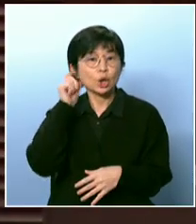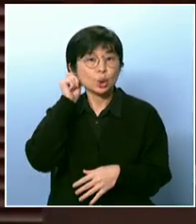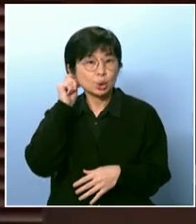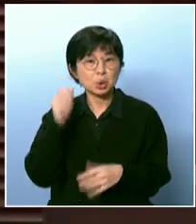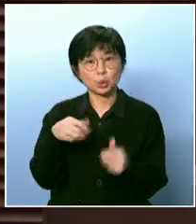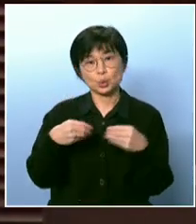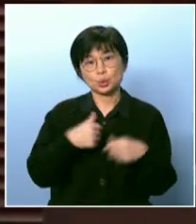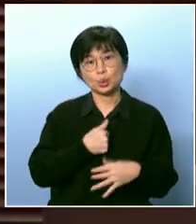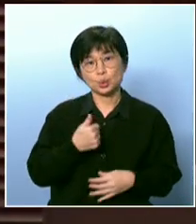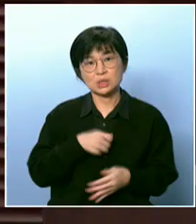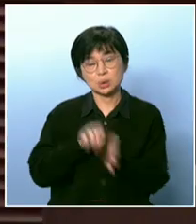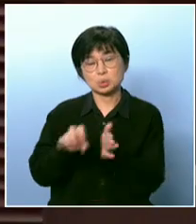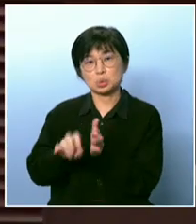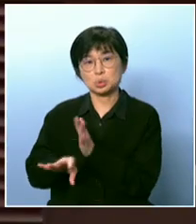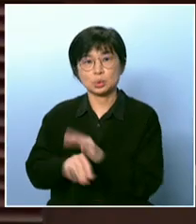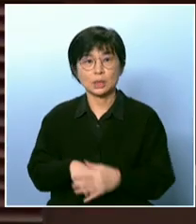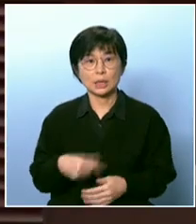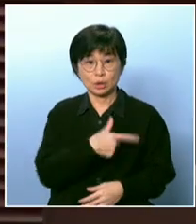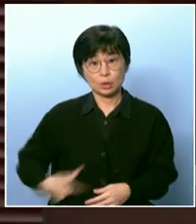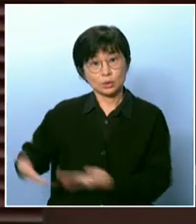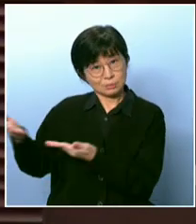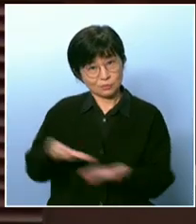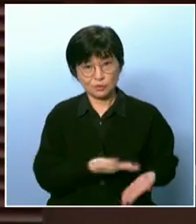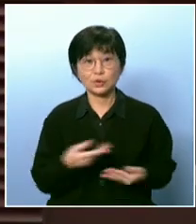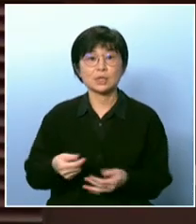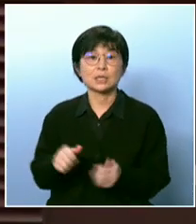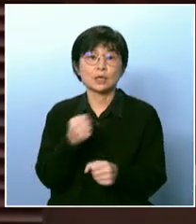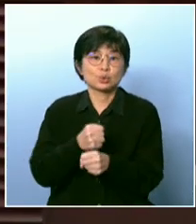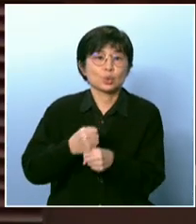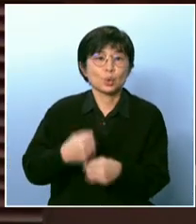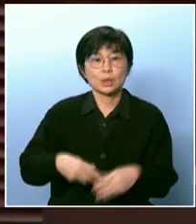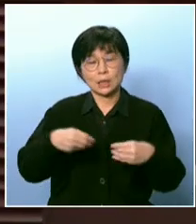need more female mentors because female mentors can